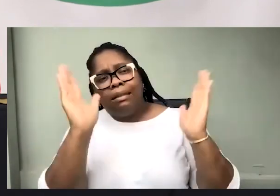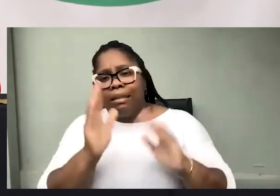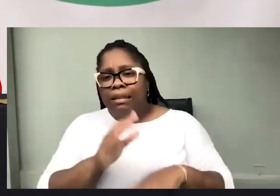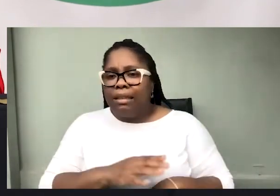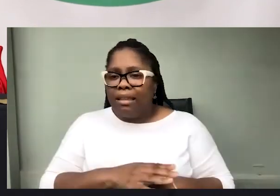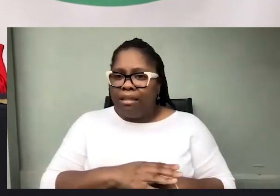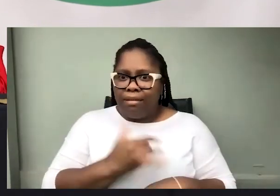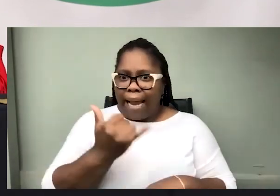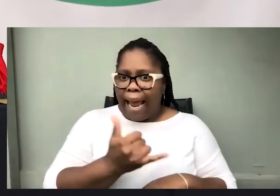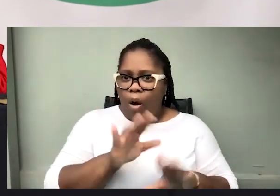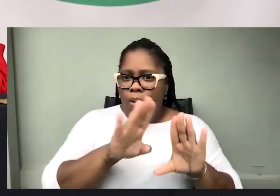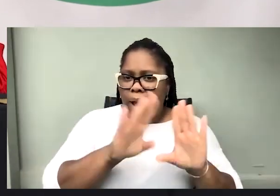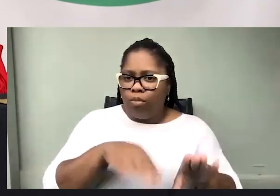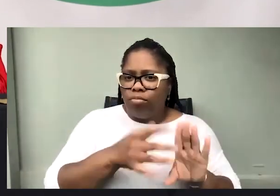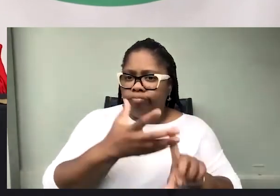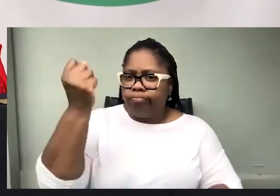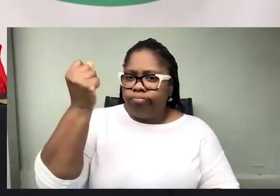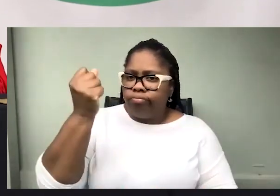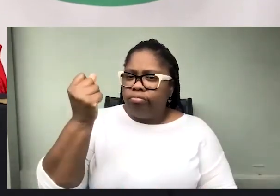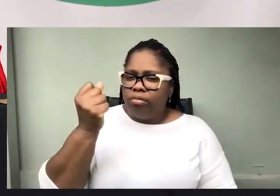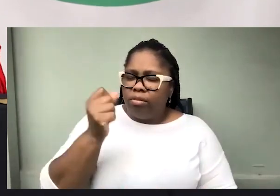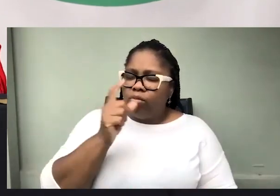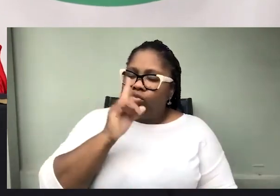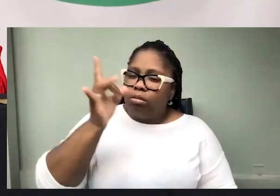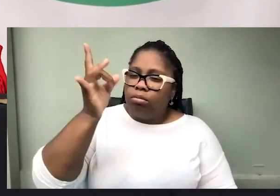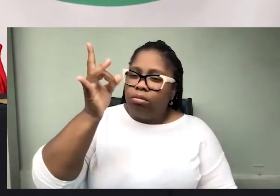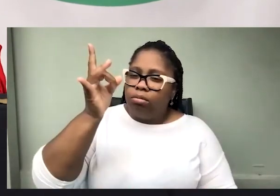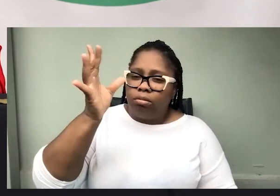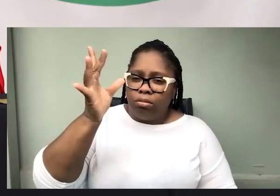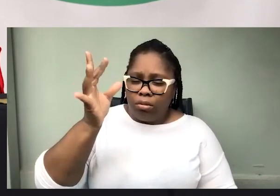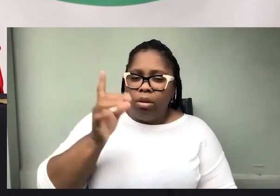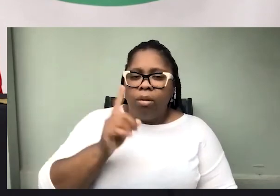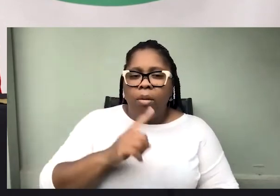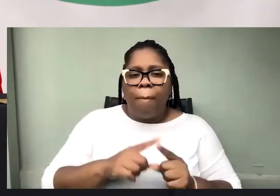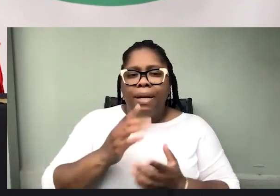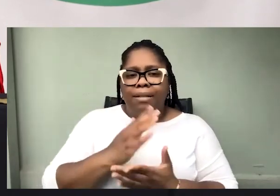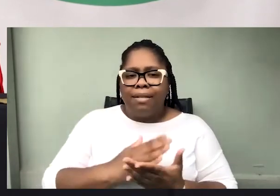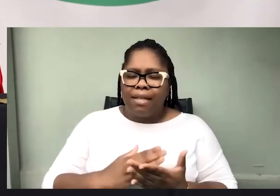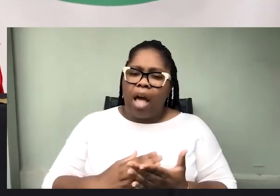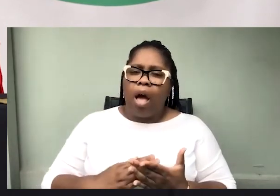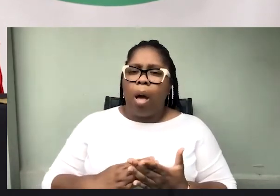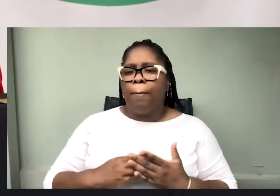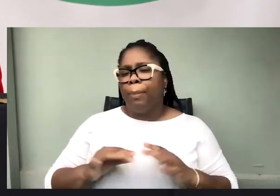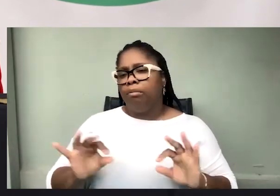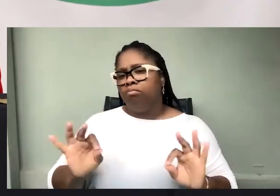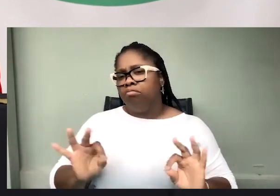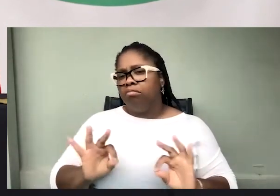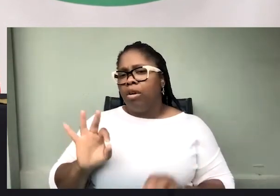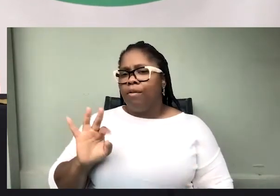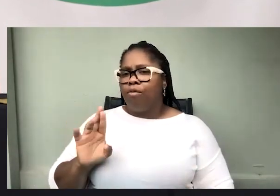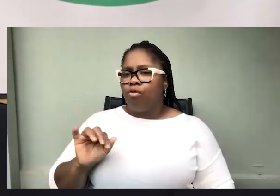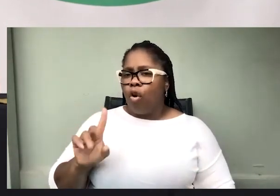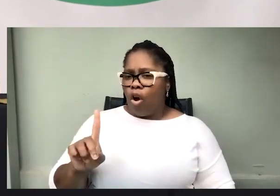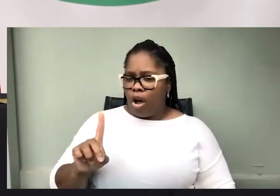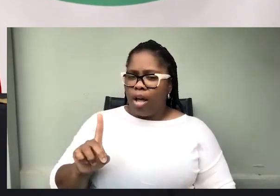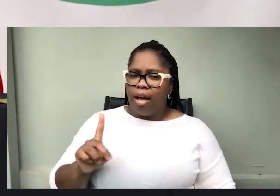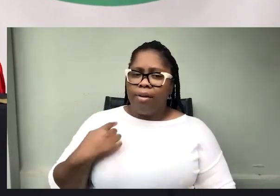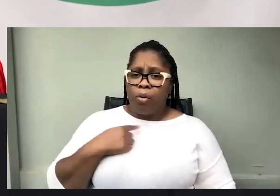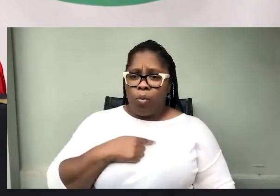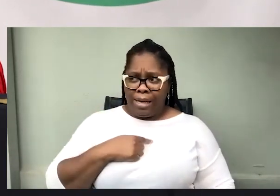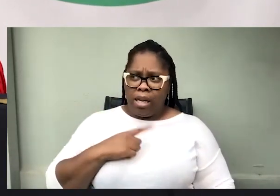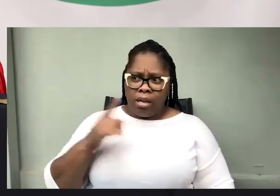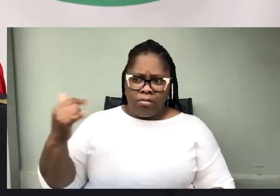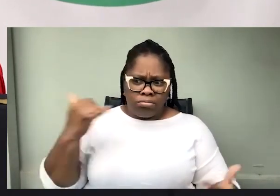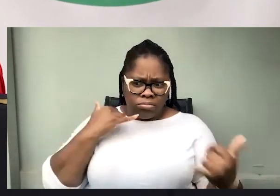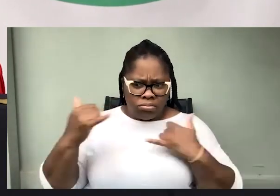losing their homes. And that's very egregious. But some of the lesser ones that we all get called about, we do put